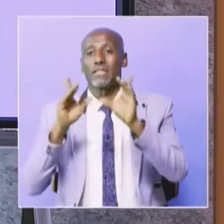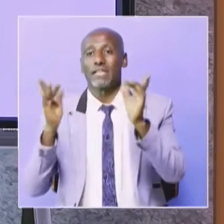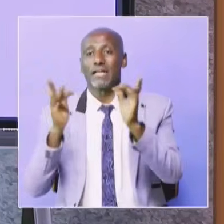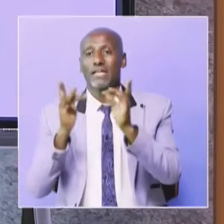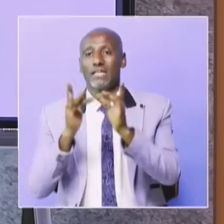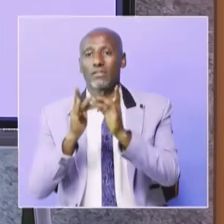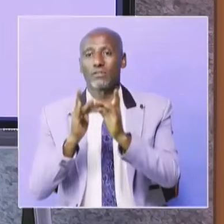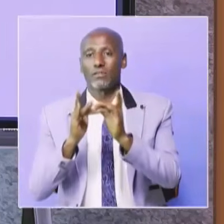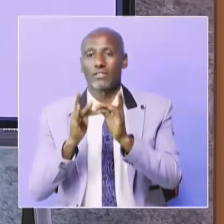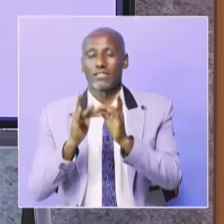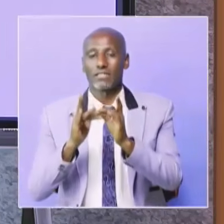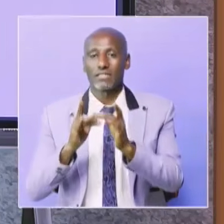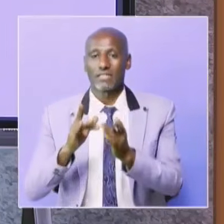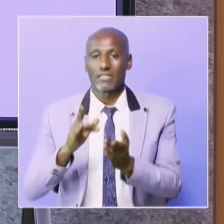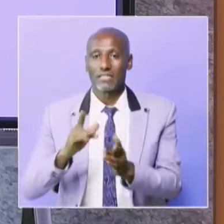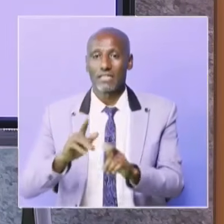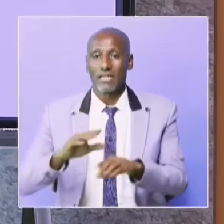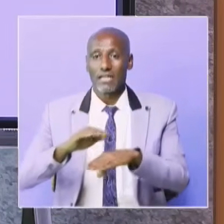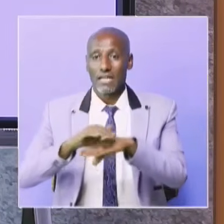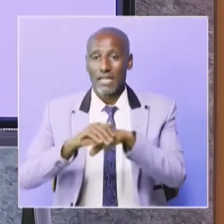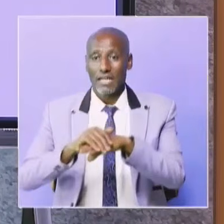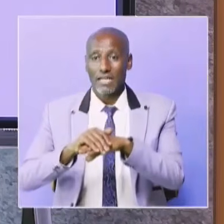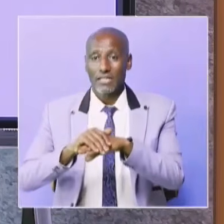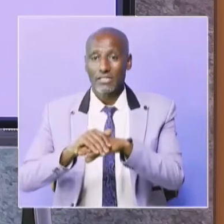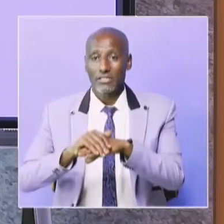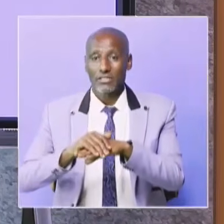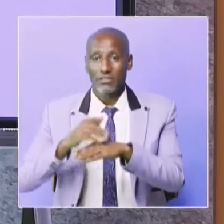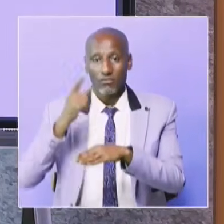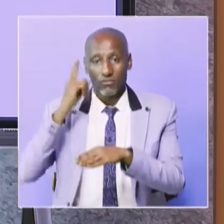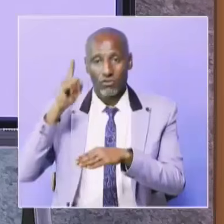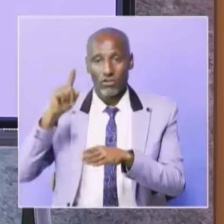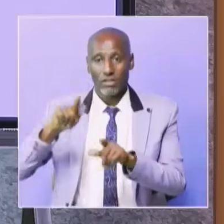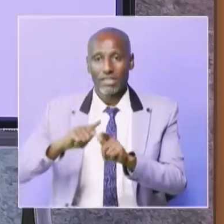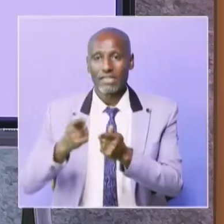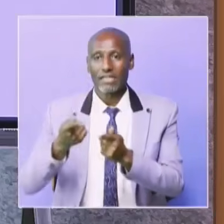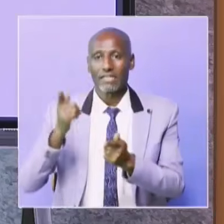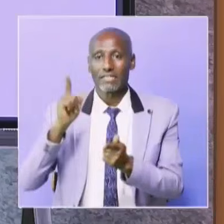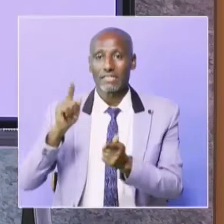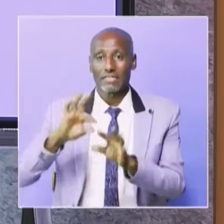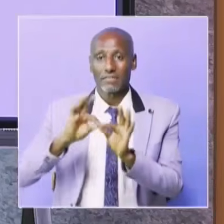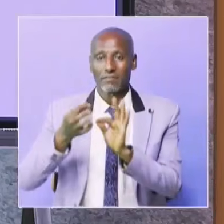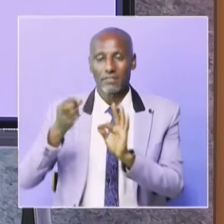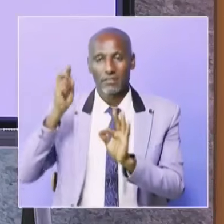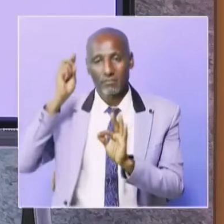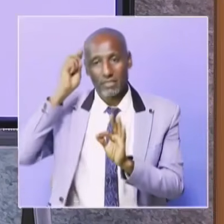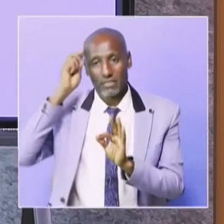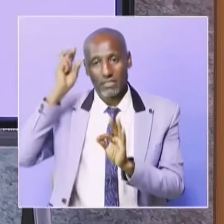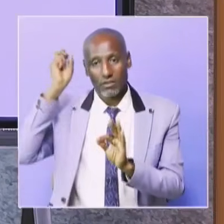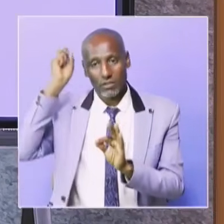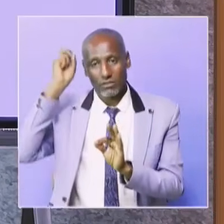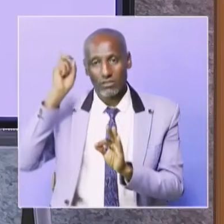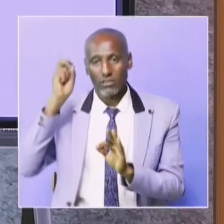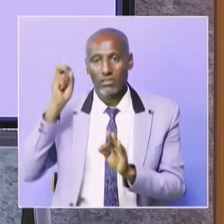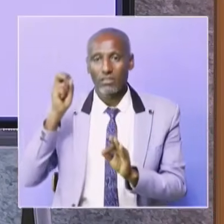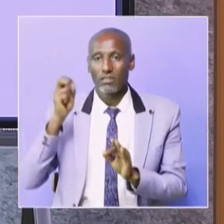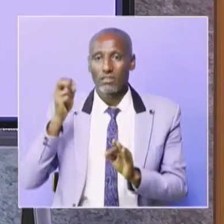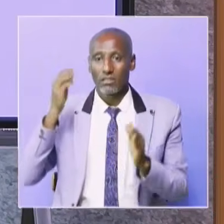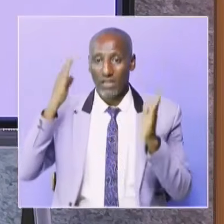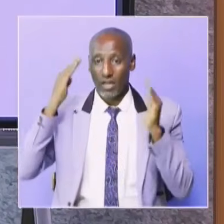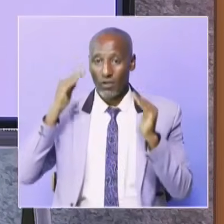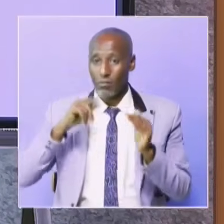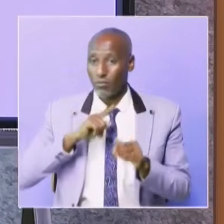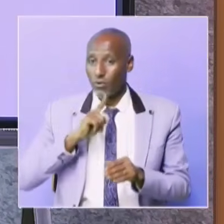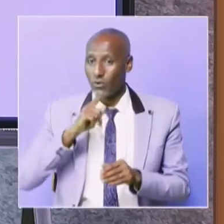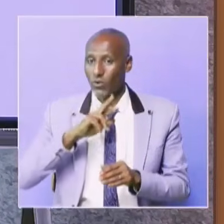6, and I'm your teacher, Miss Knight. Hello students, how are you? I hope you're doing